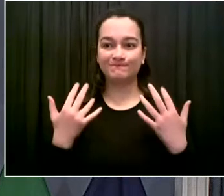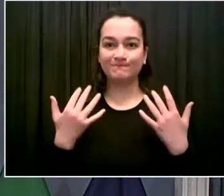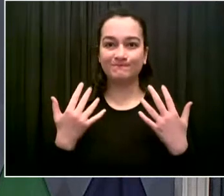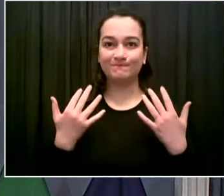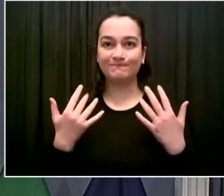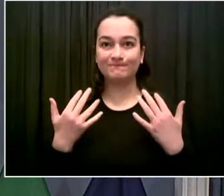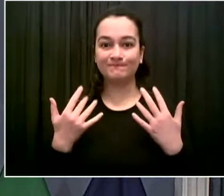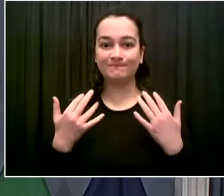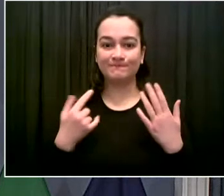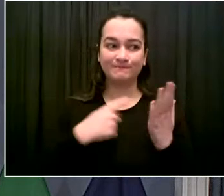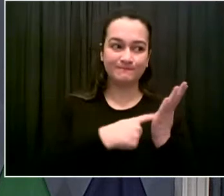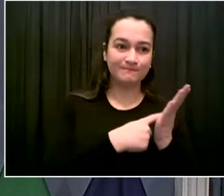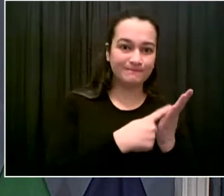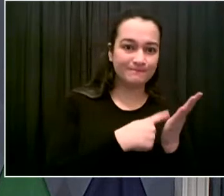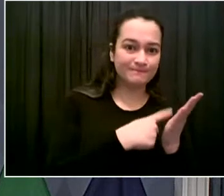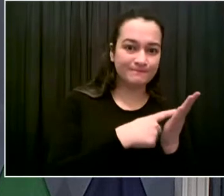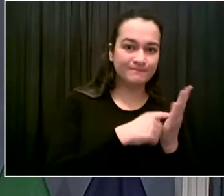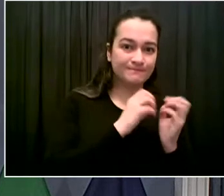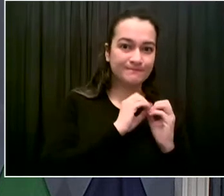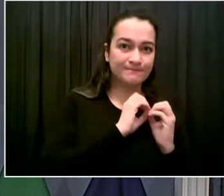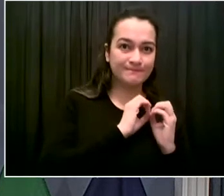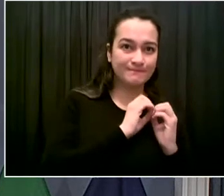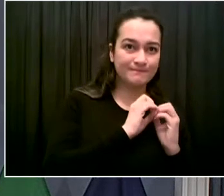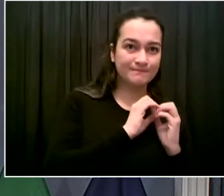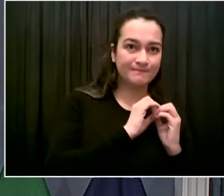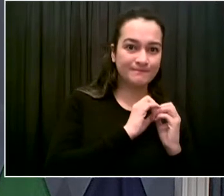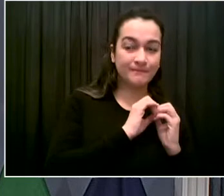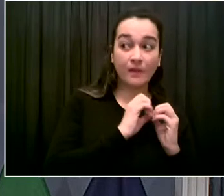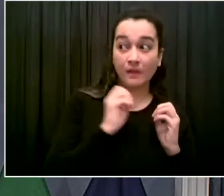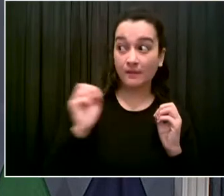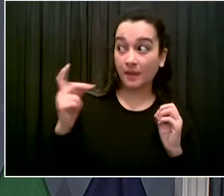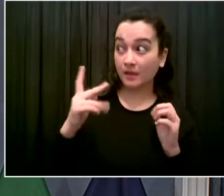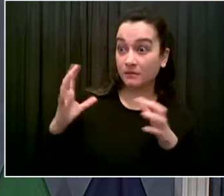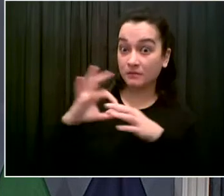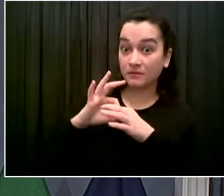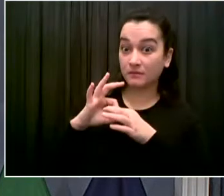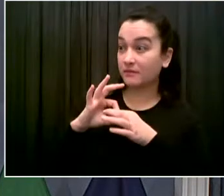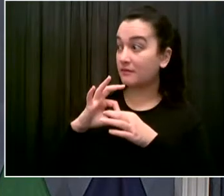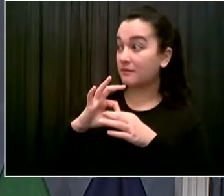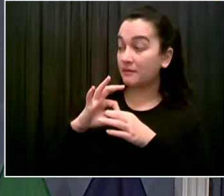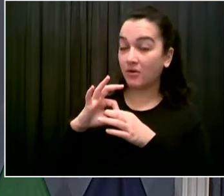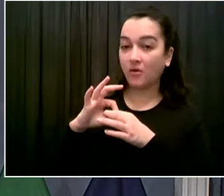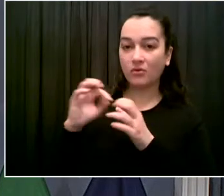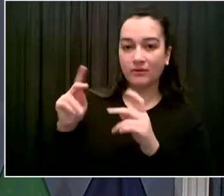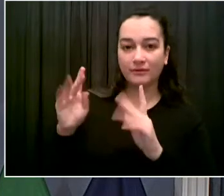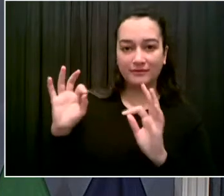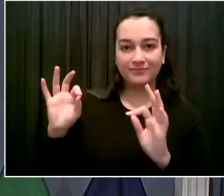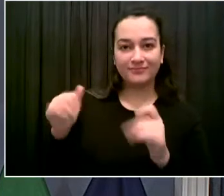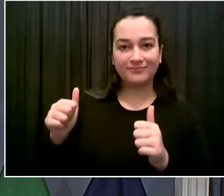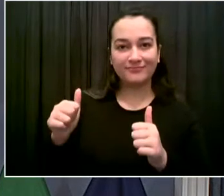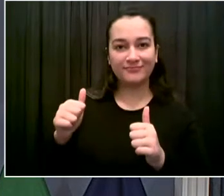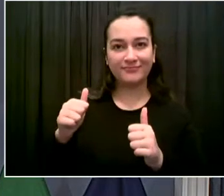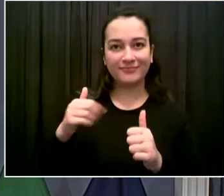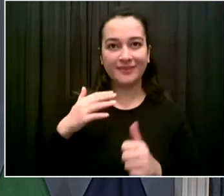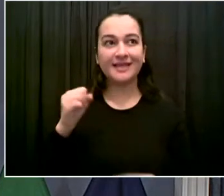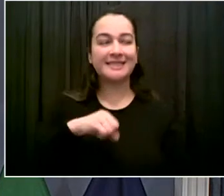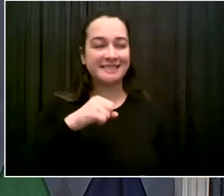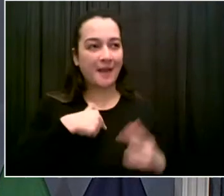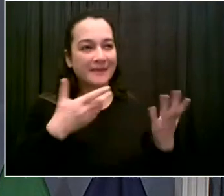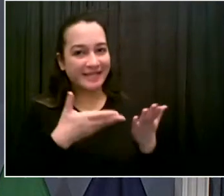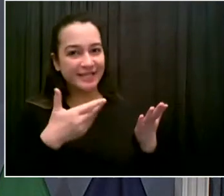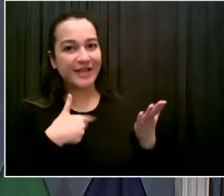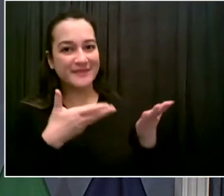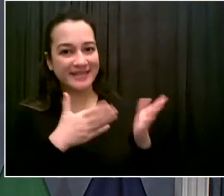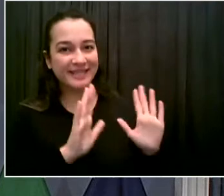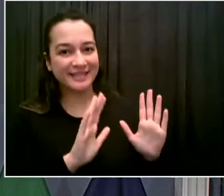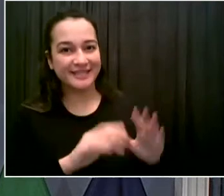We're back. Okay, I think. Okay. Can you hear us, Chris? I'm here. I can hear you now. Yes. All right. You were in the middle of my eloquent